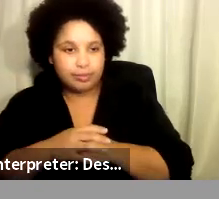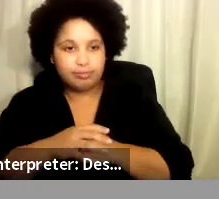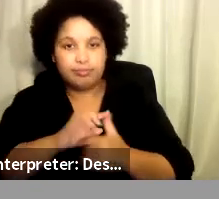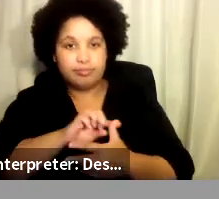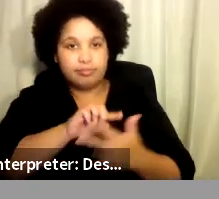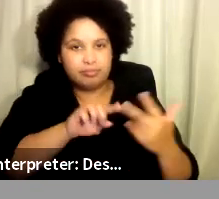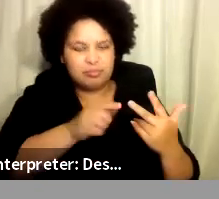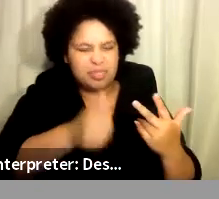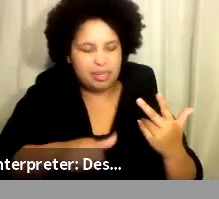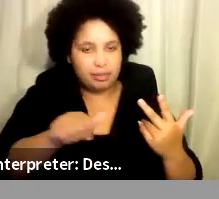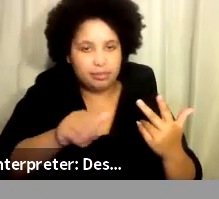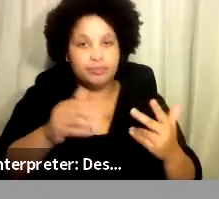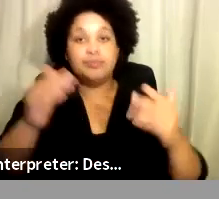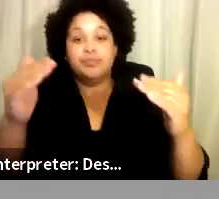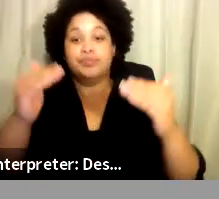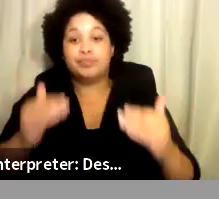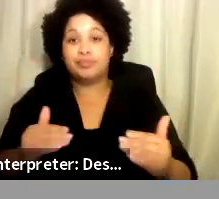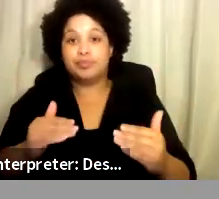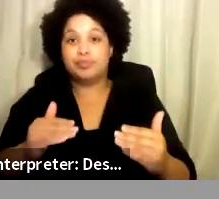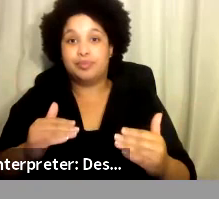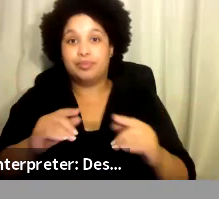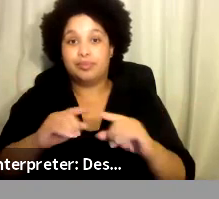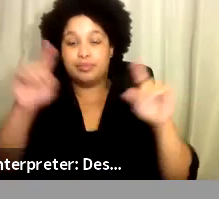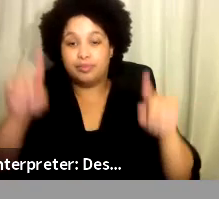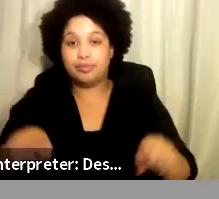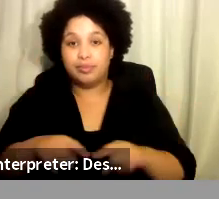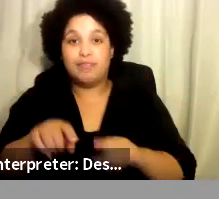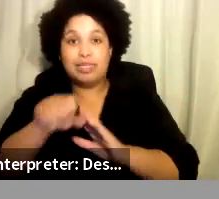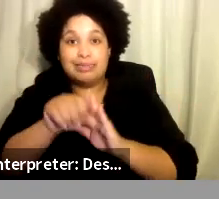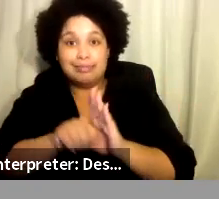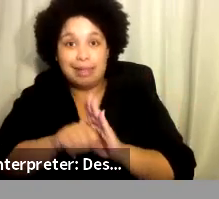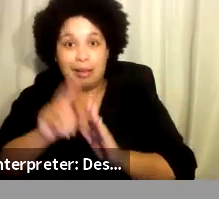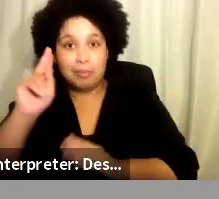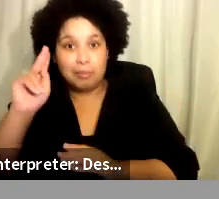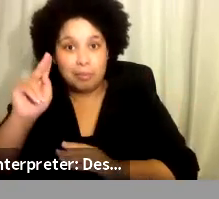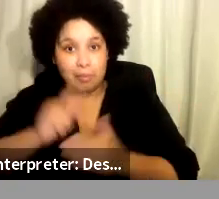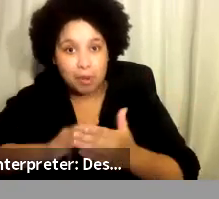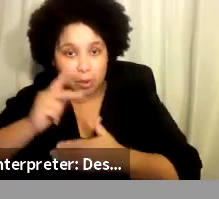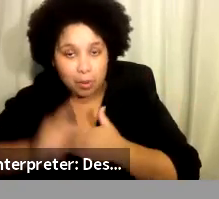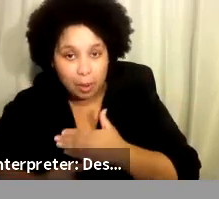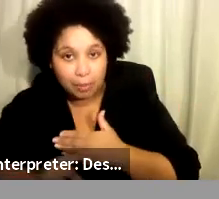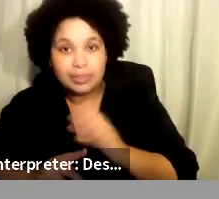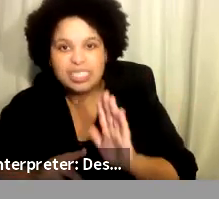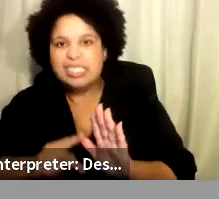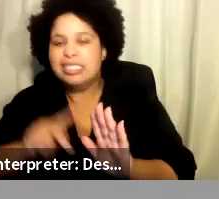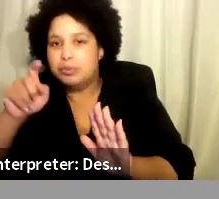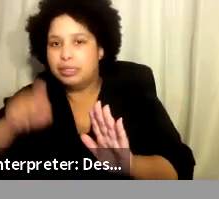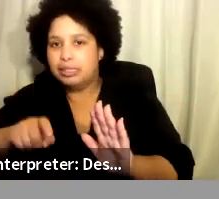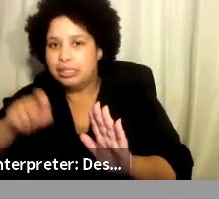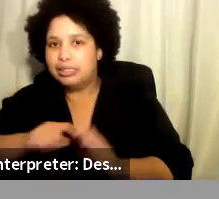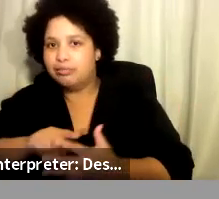second document, if you are applying to our state programs, and again, we're going to give you a list of which sites have